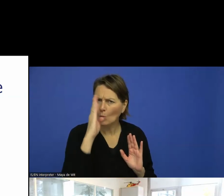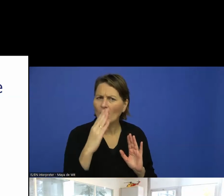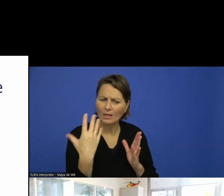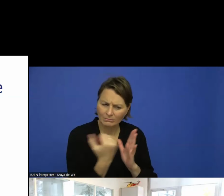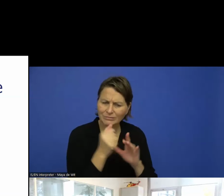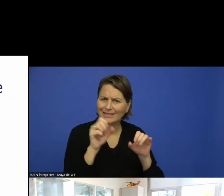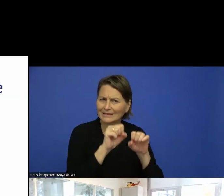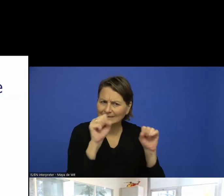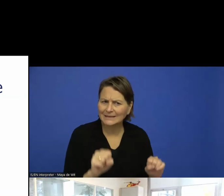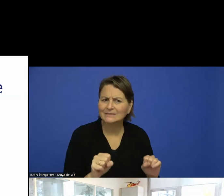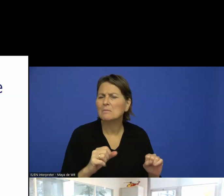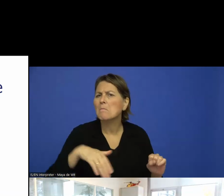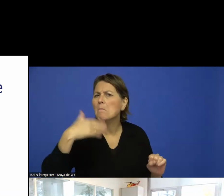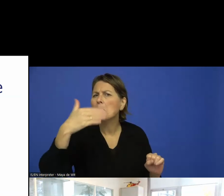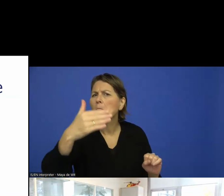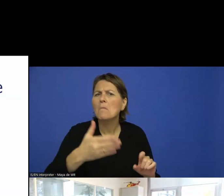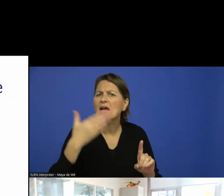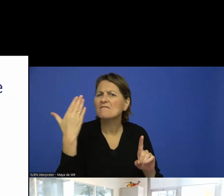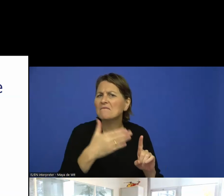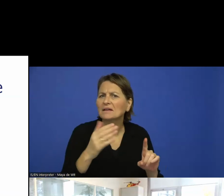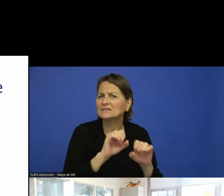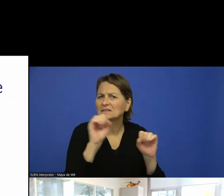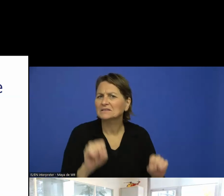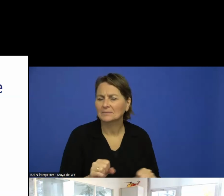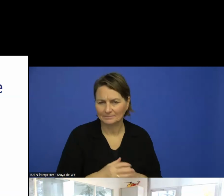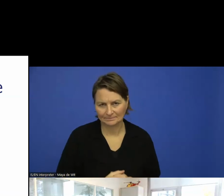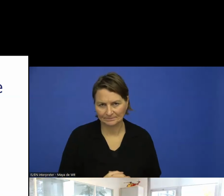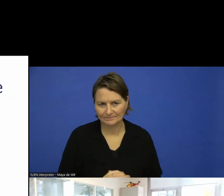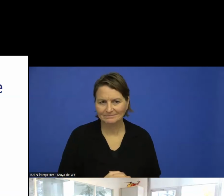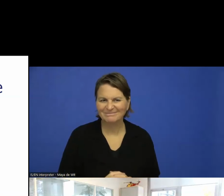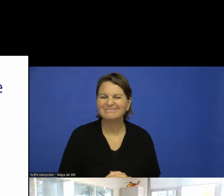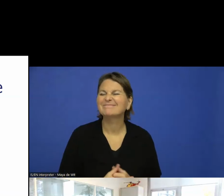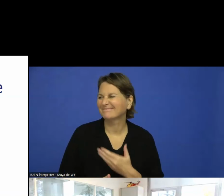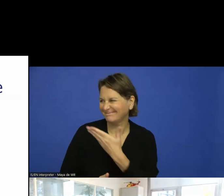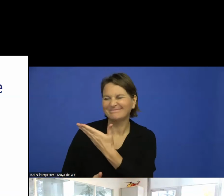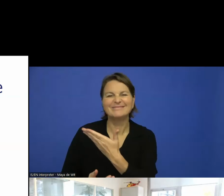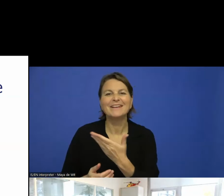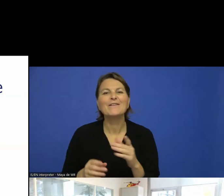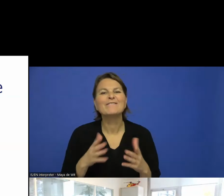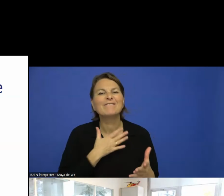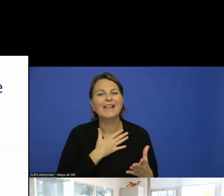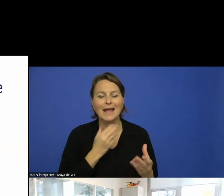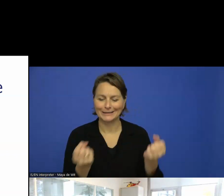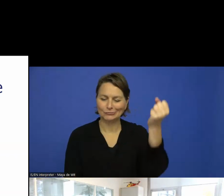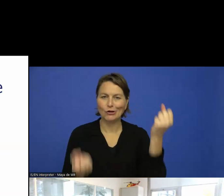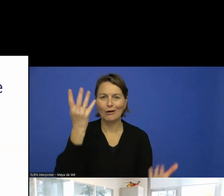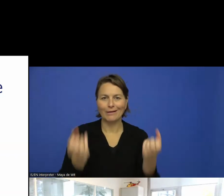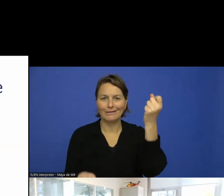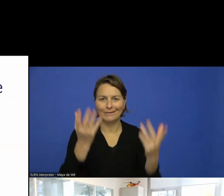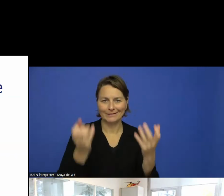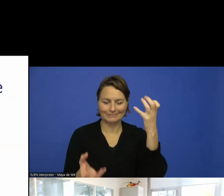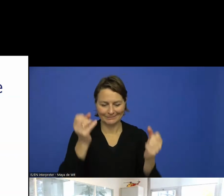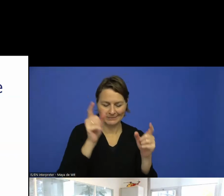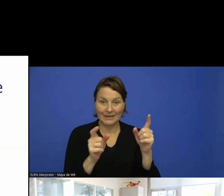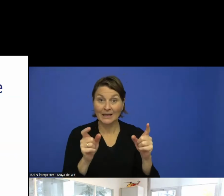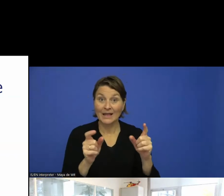system? What affects the system? And it's a bit like the juggler, that the performance is only complete if